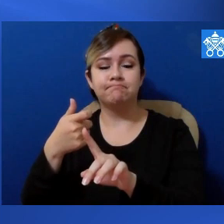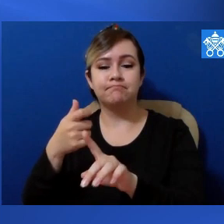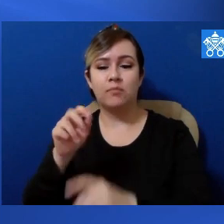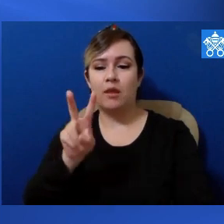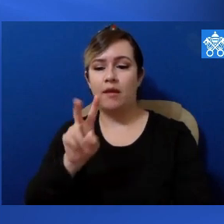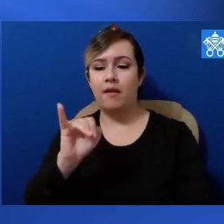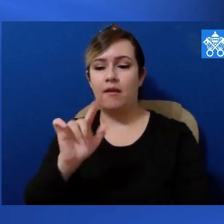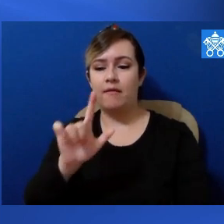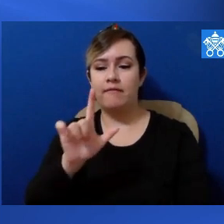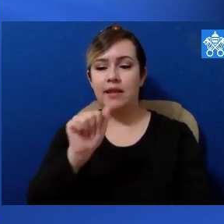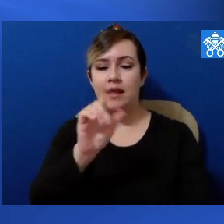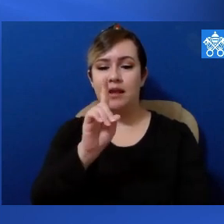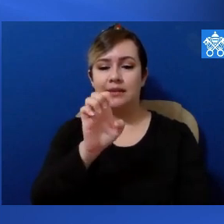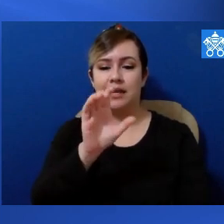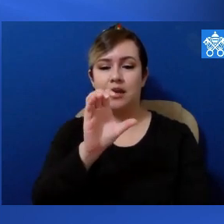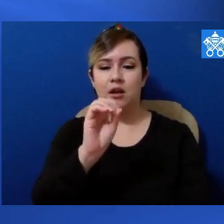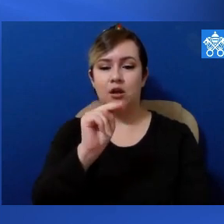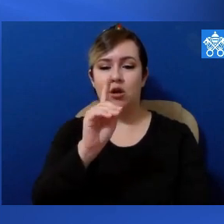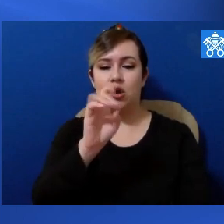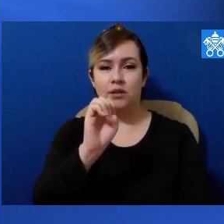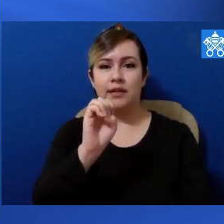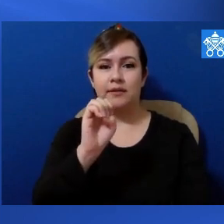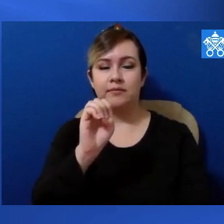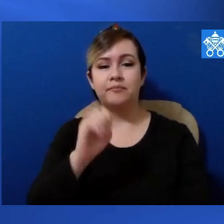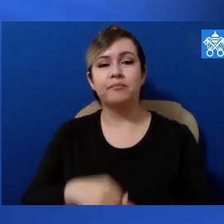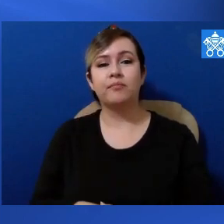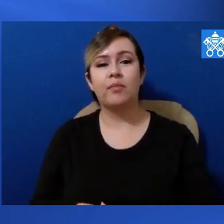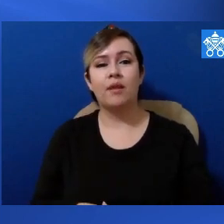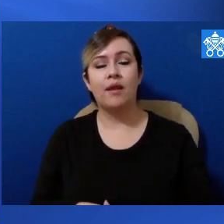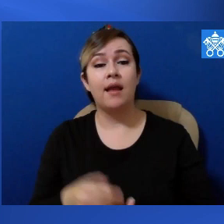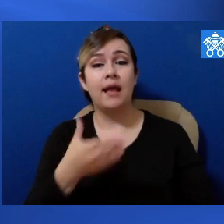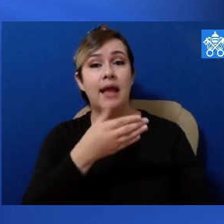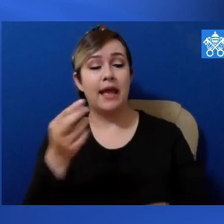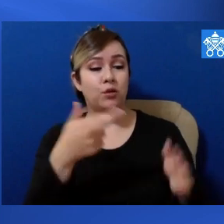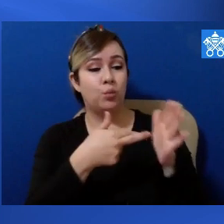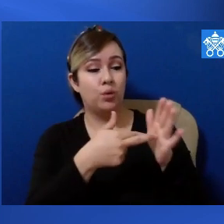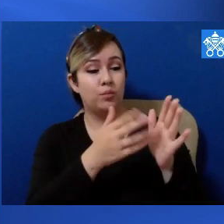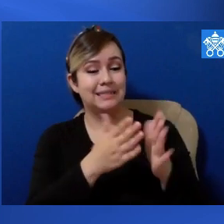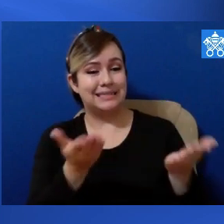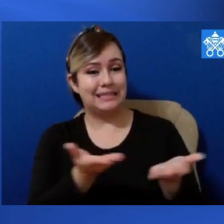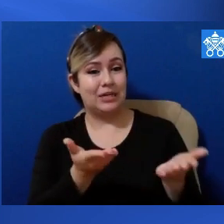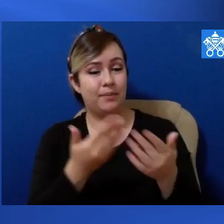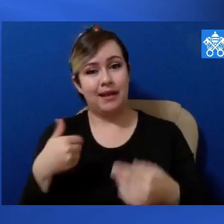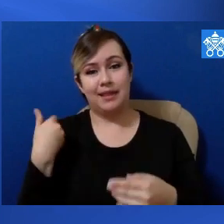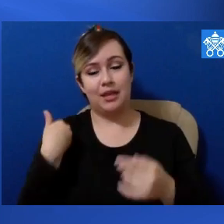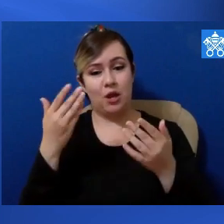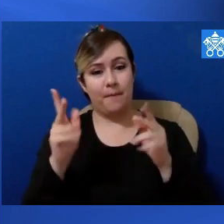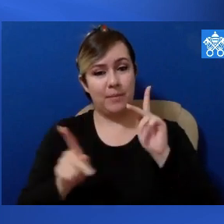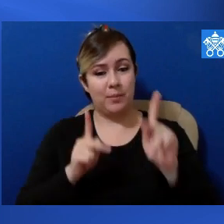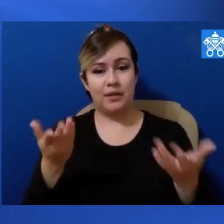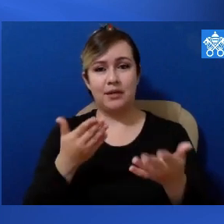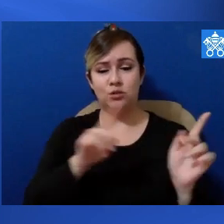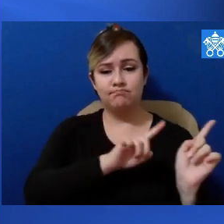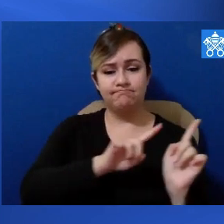de Vila de Conde, located in Tuyinha, Brazil, and represented here by the young people who've come to thank God